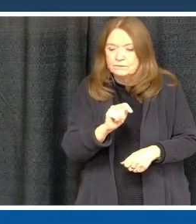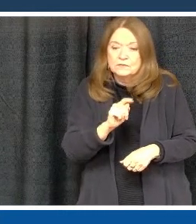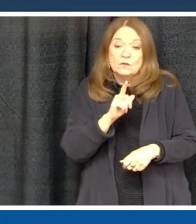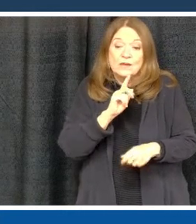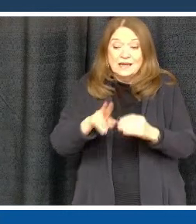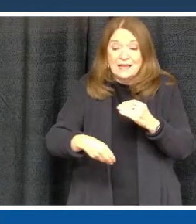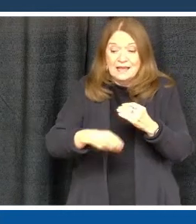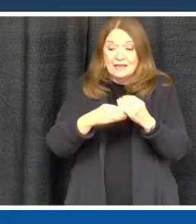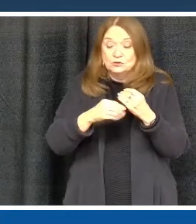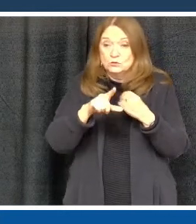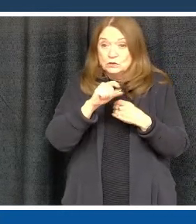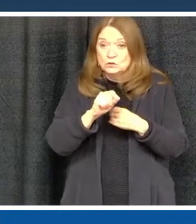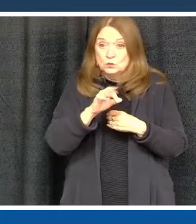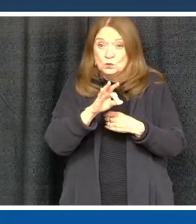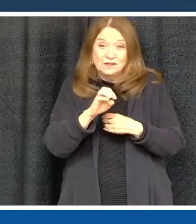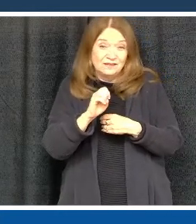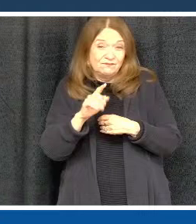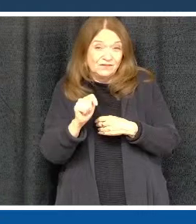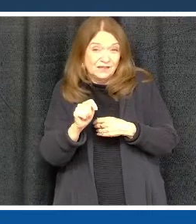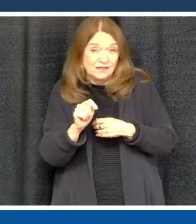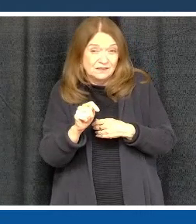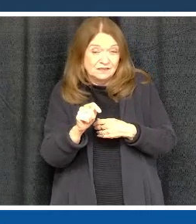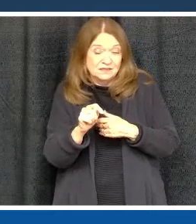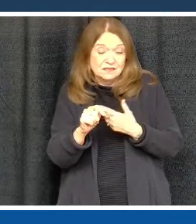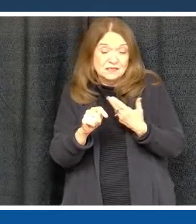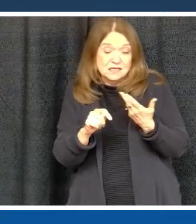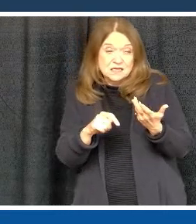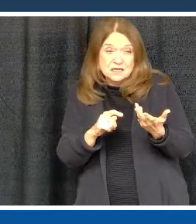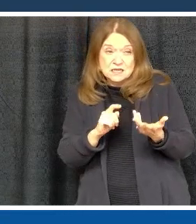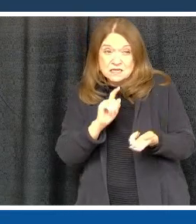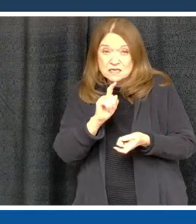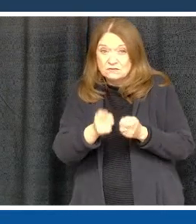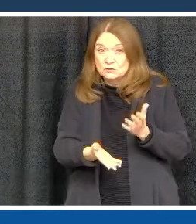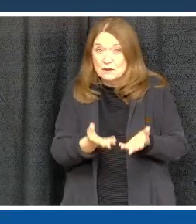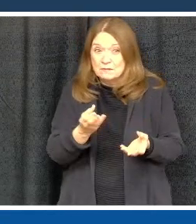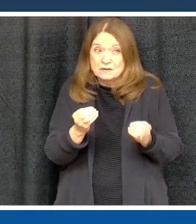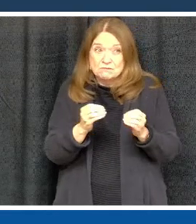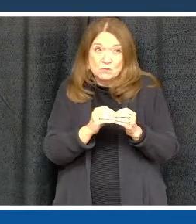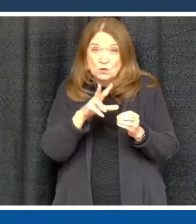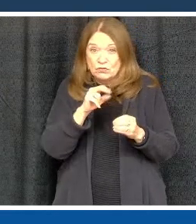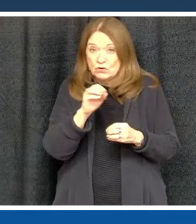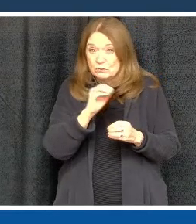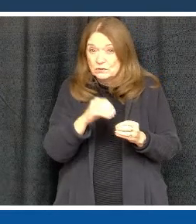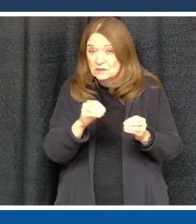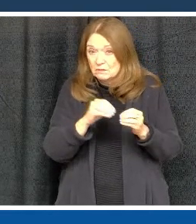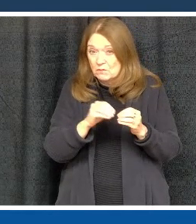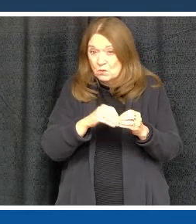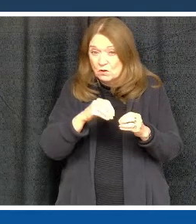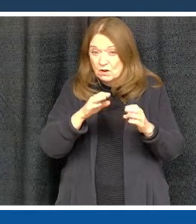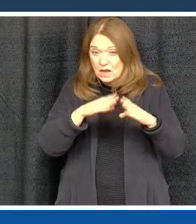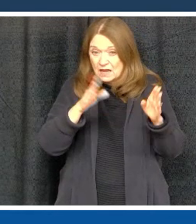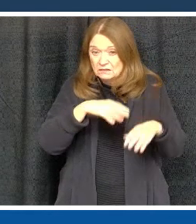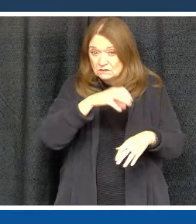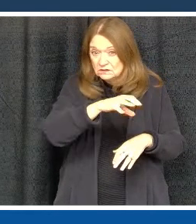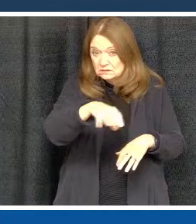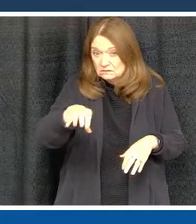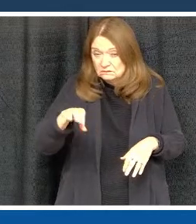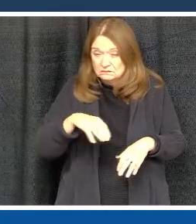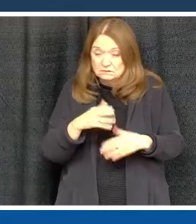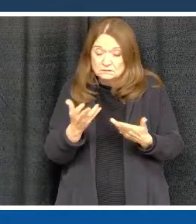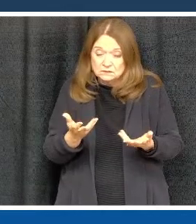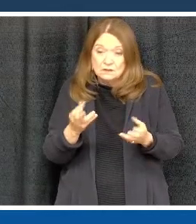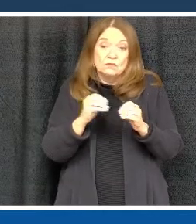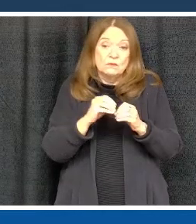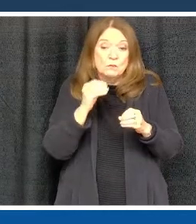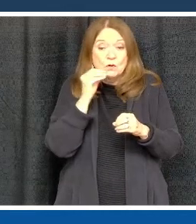feet wiggle room gets you maybe about 30% more lots on it, which obviously, as the more